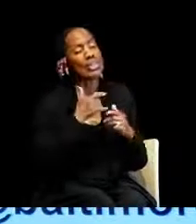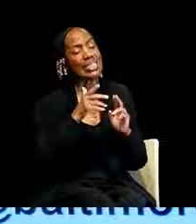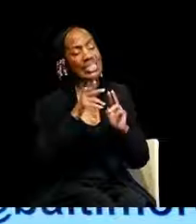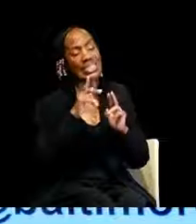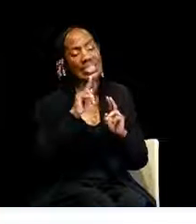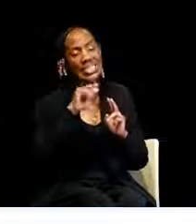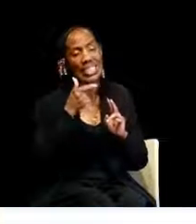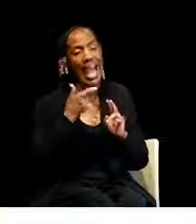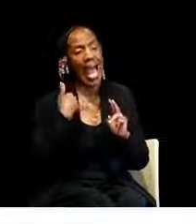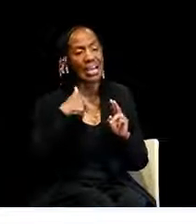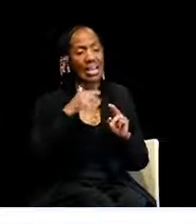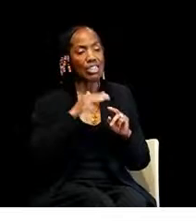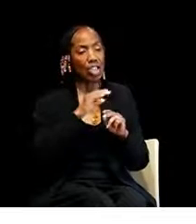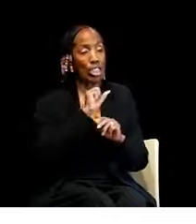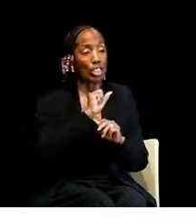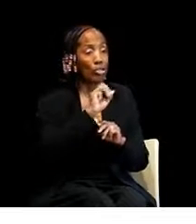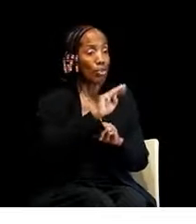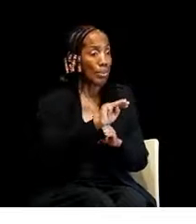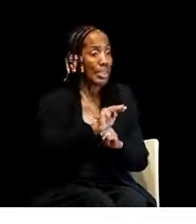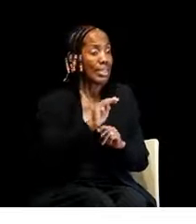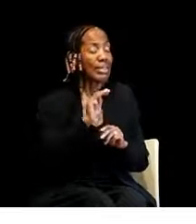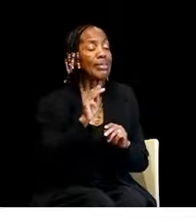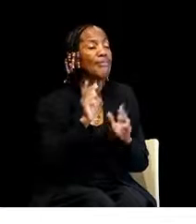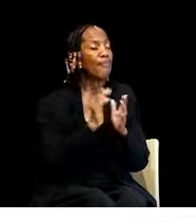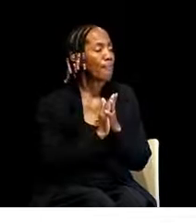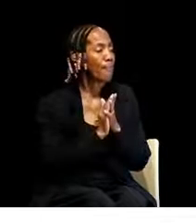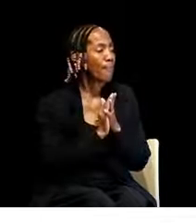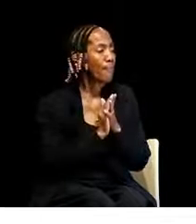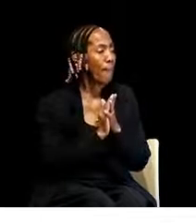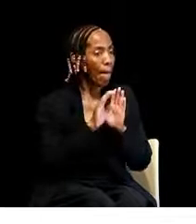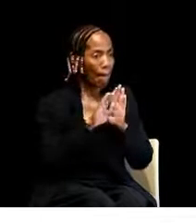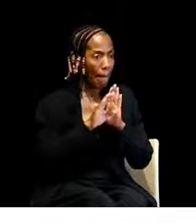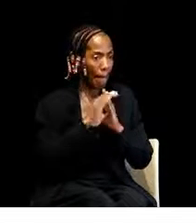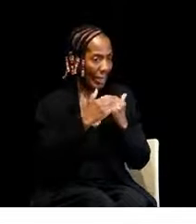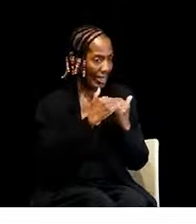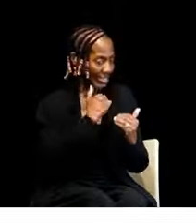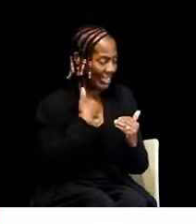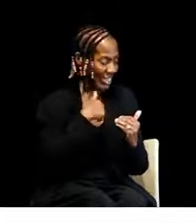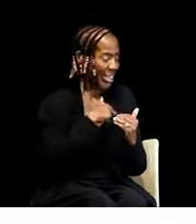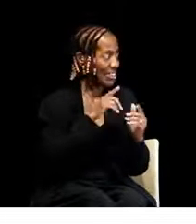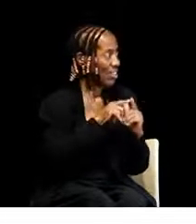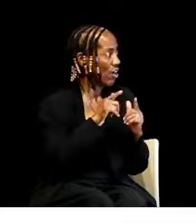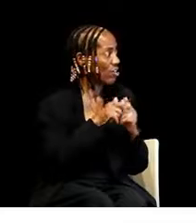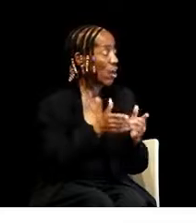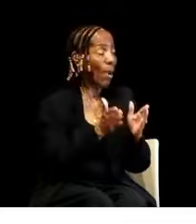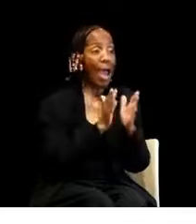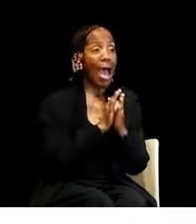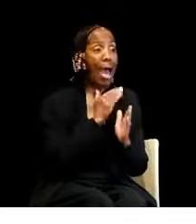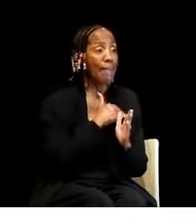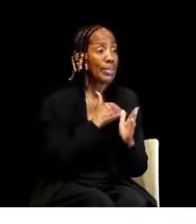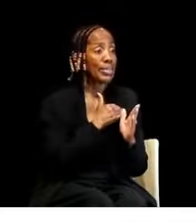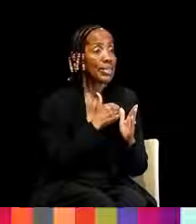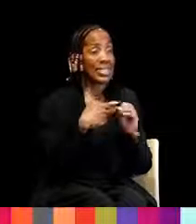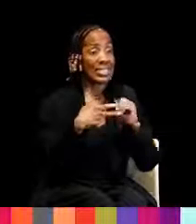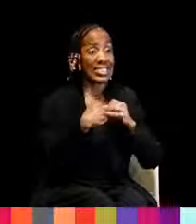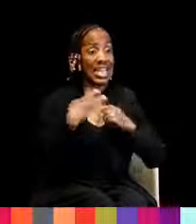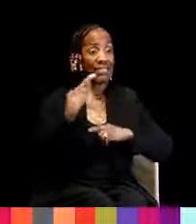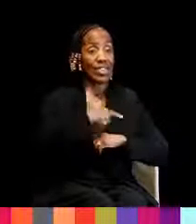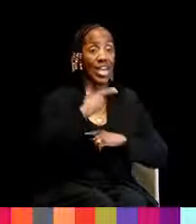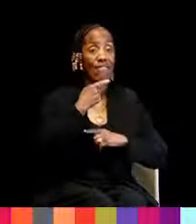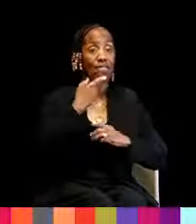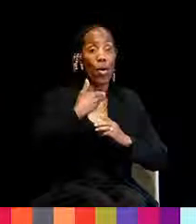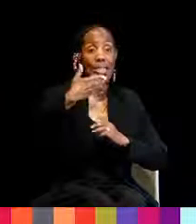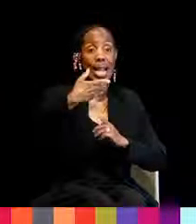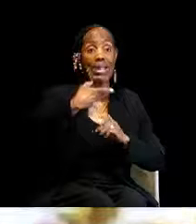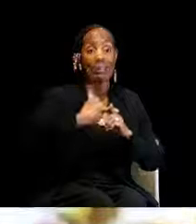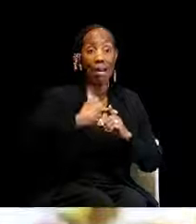it's Baltimore_CM. And then we also want to ask you to please save the date for next